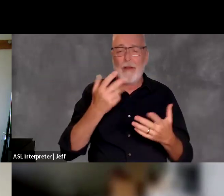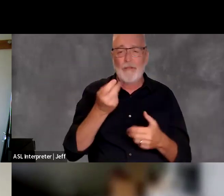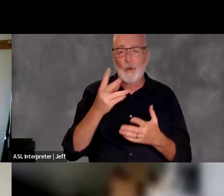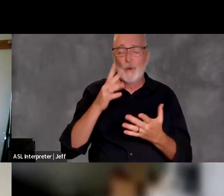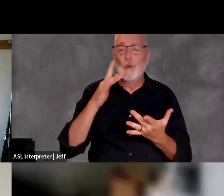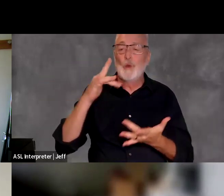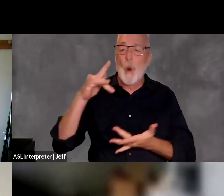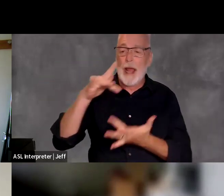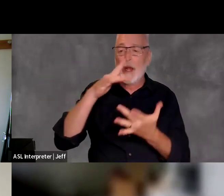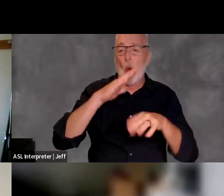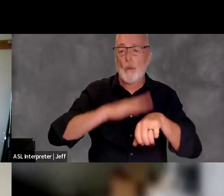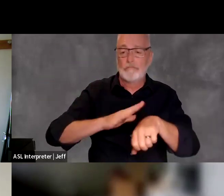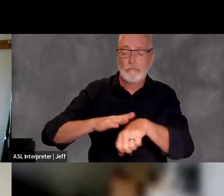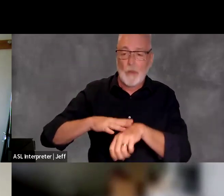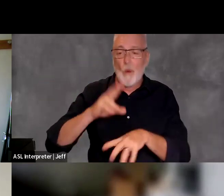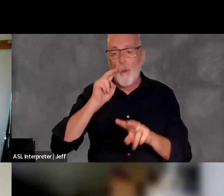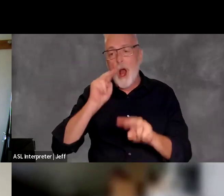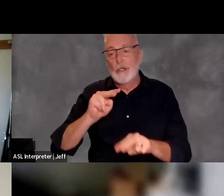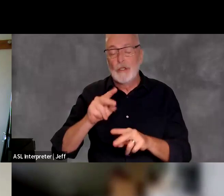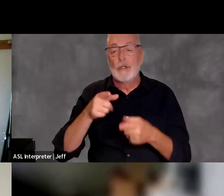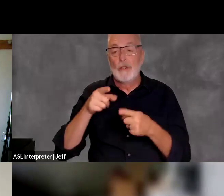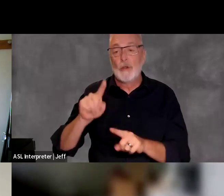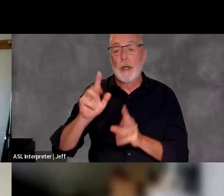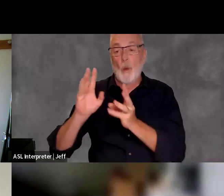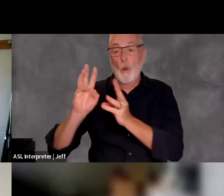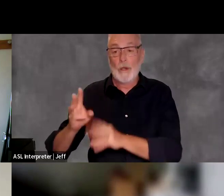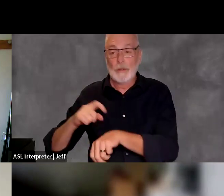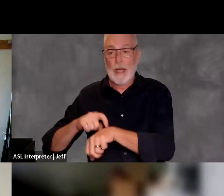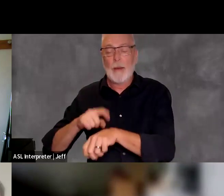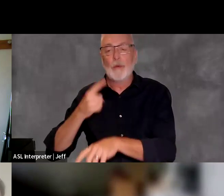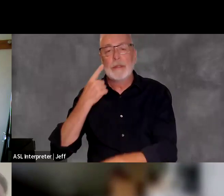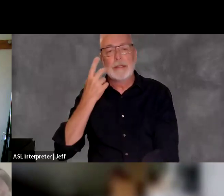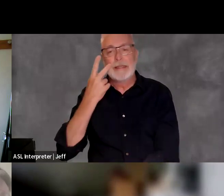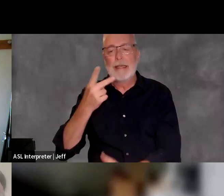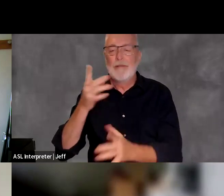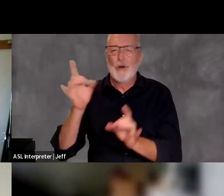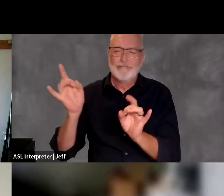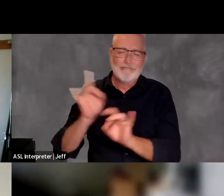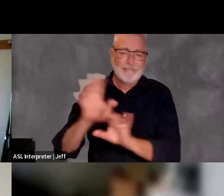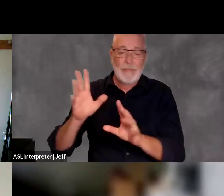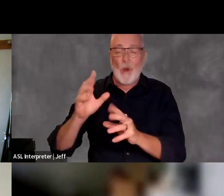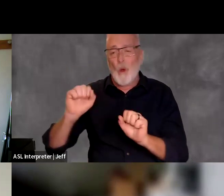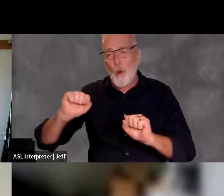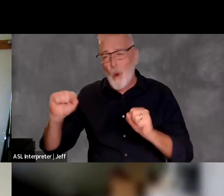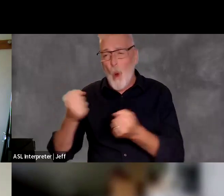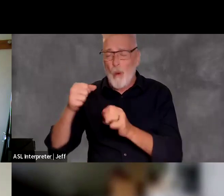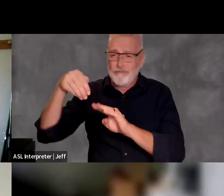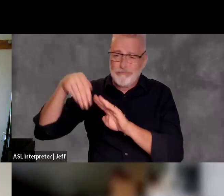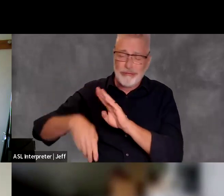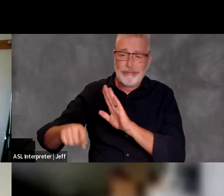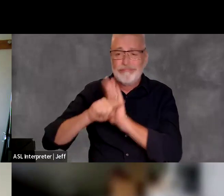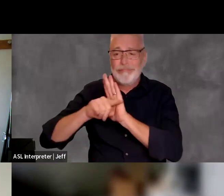watches. As it gets into winter, you'll see the extreme cold, the blizzards.